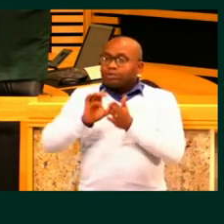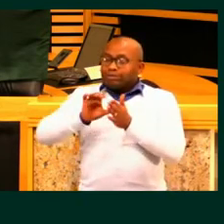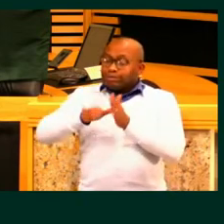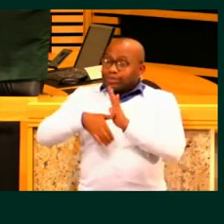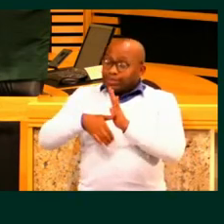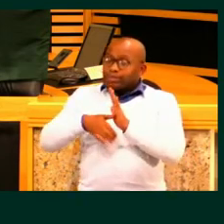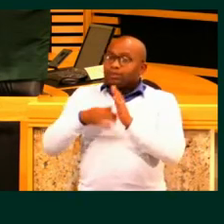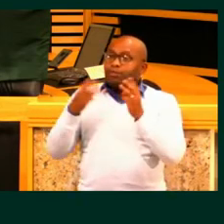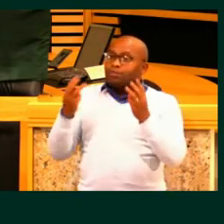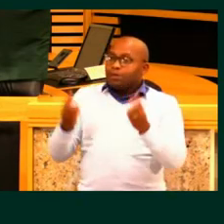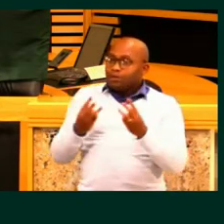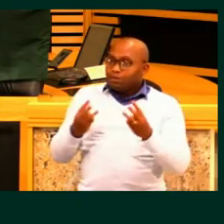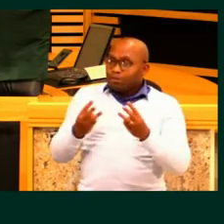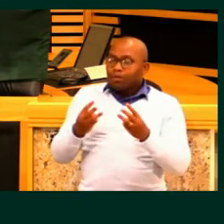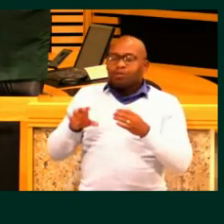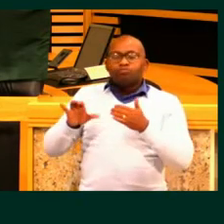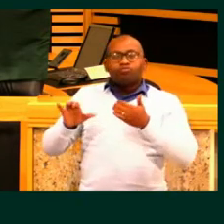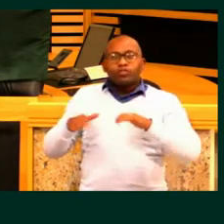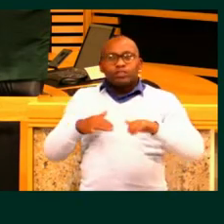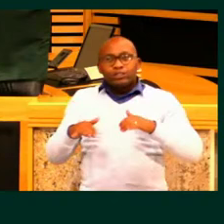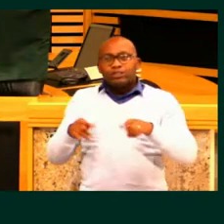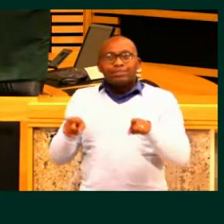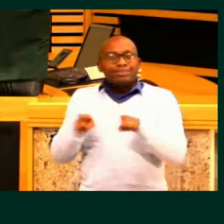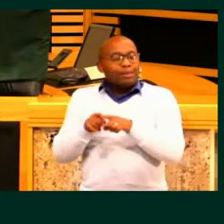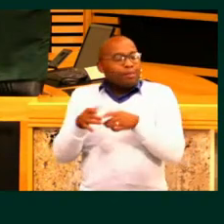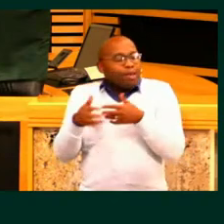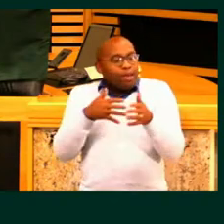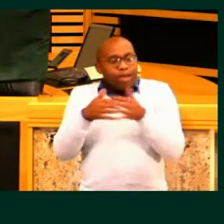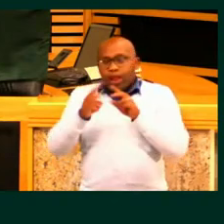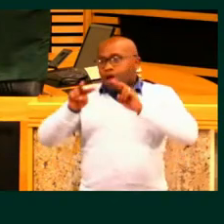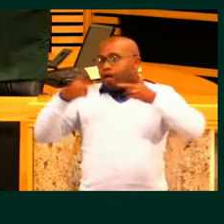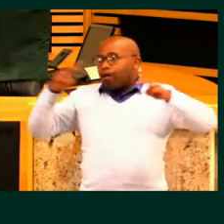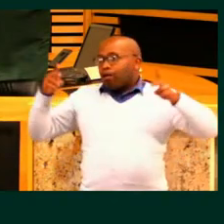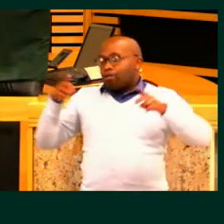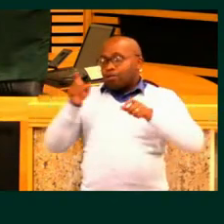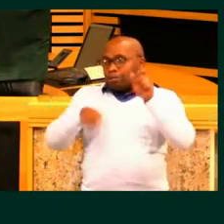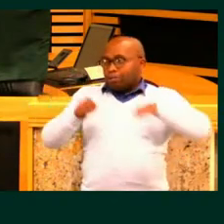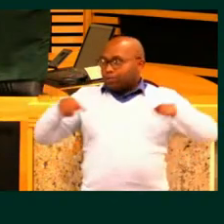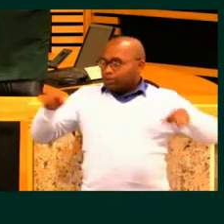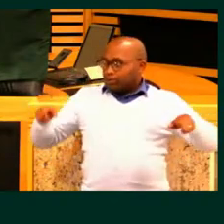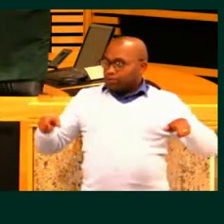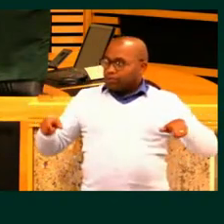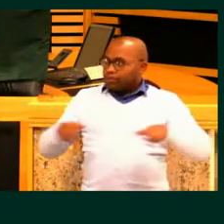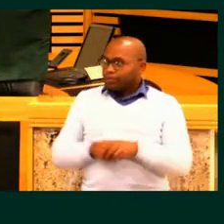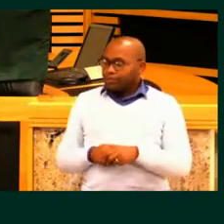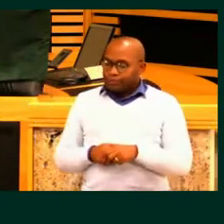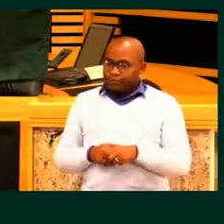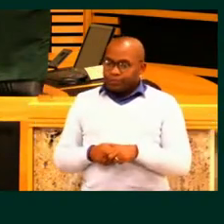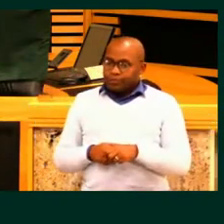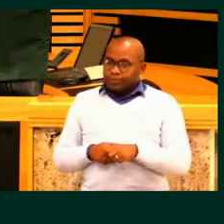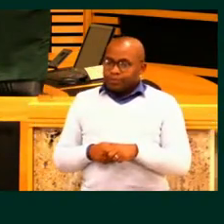economically active as any other person this leading to inclusiveness